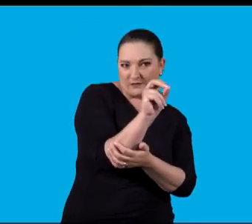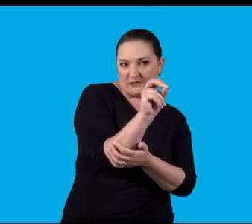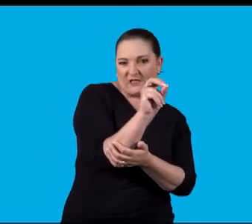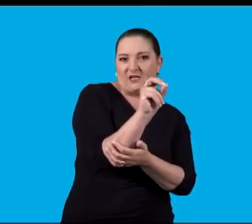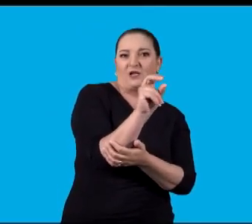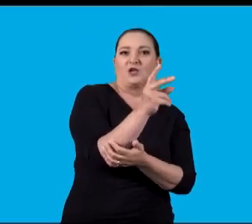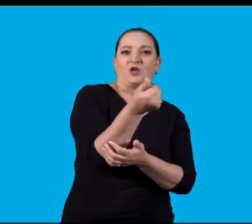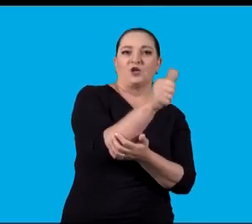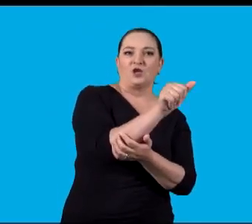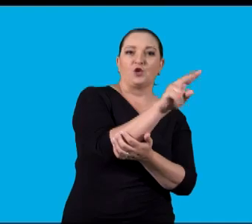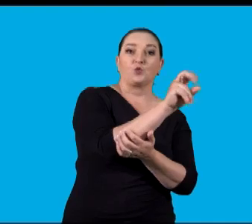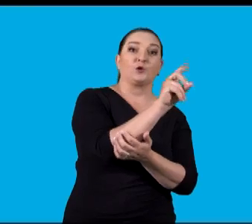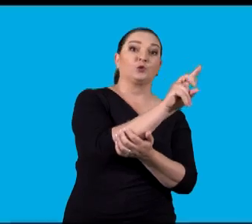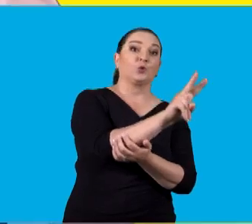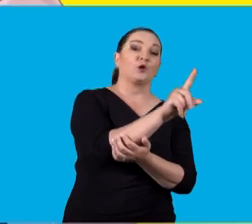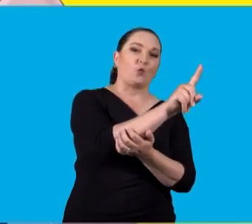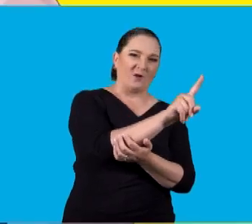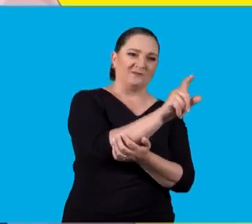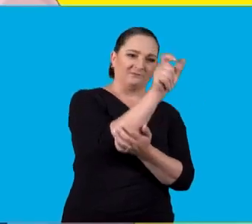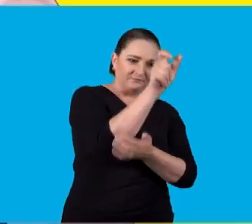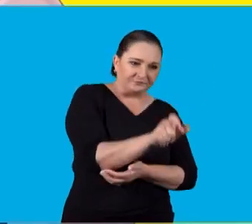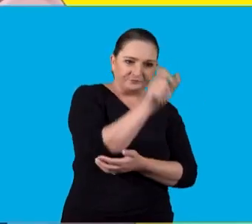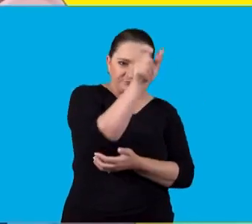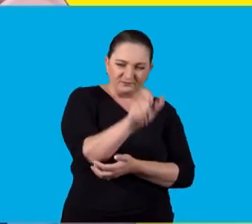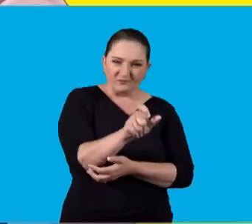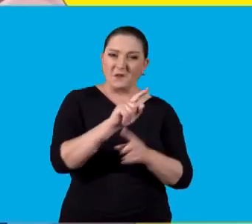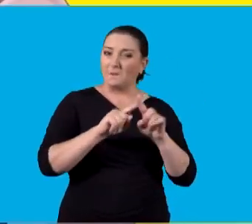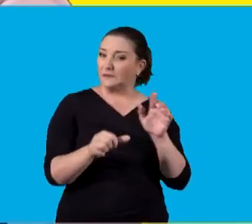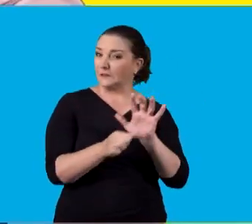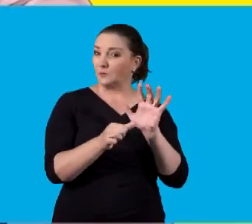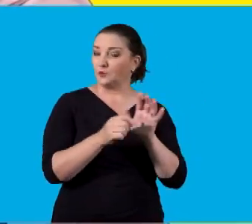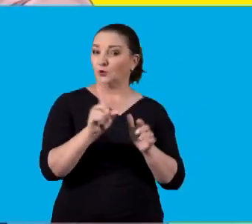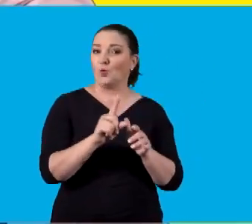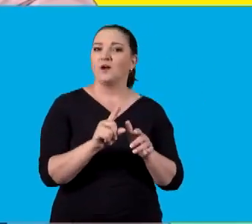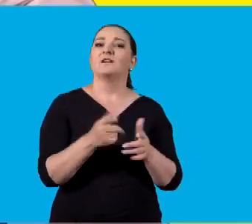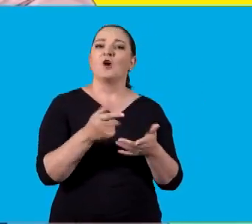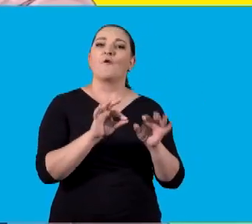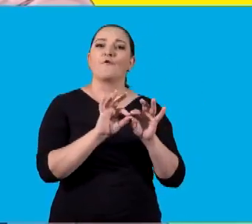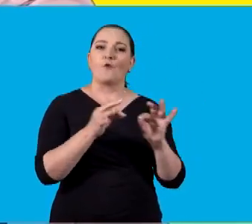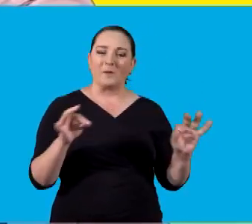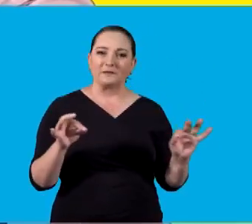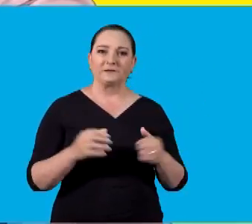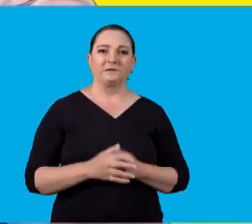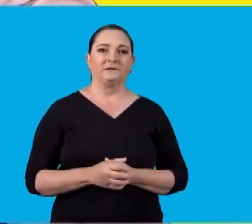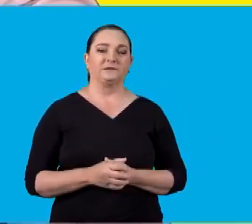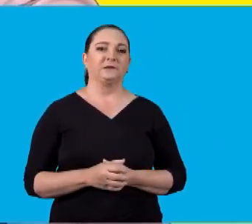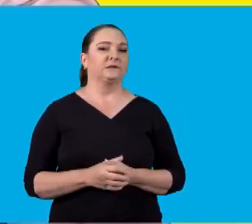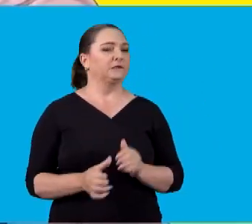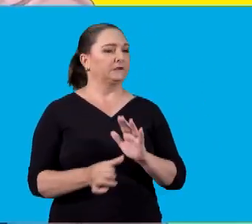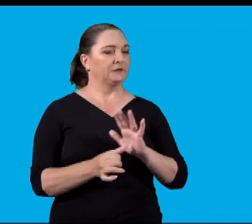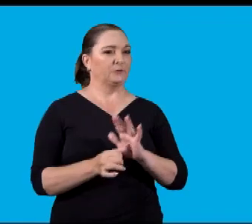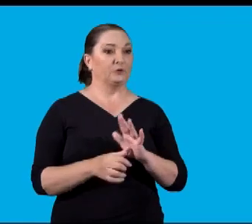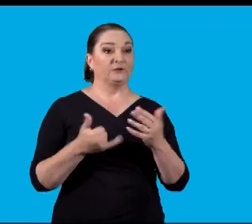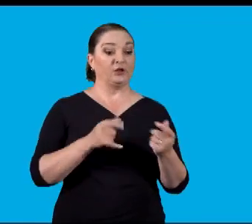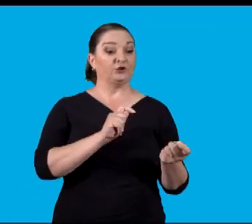format is very, very important. You have to know your format. Okay. And the first thing that we're going to start with is the